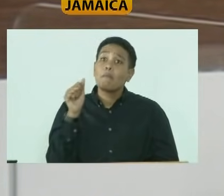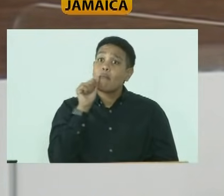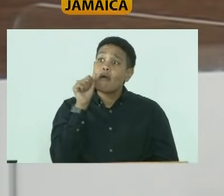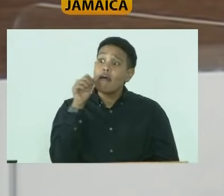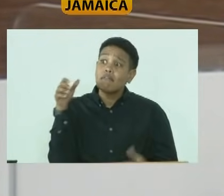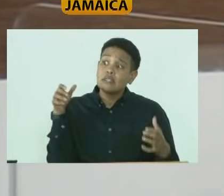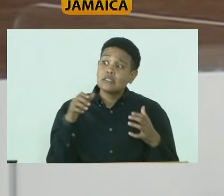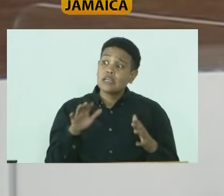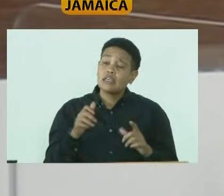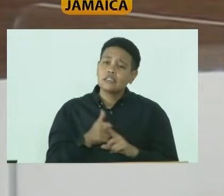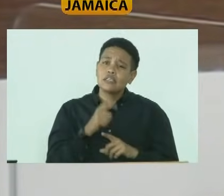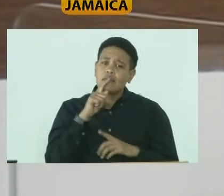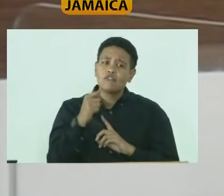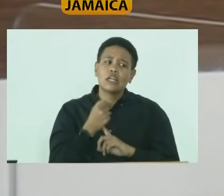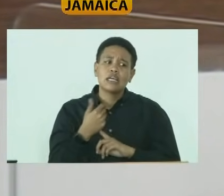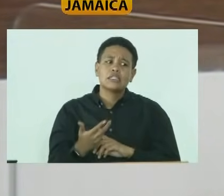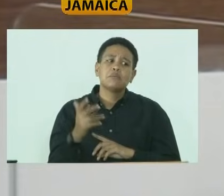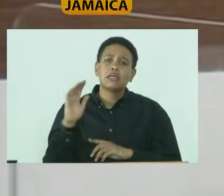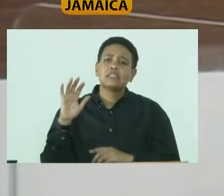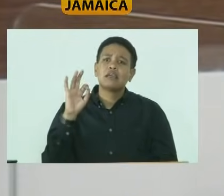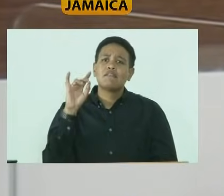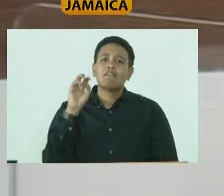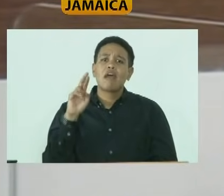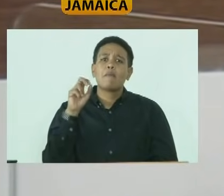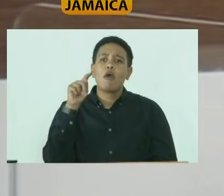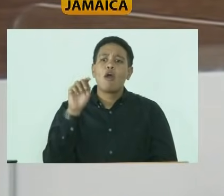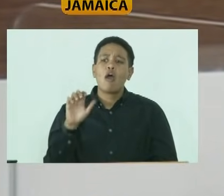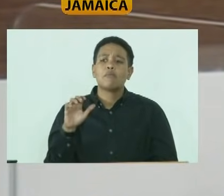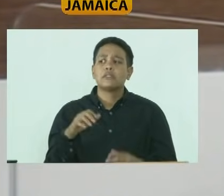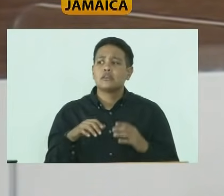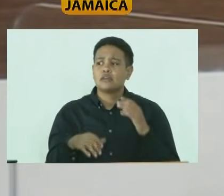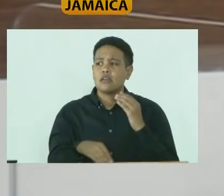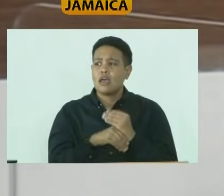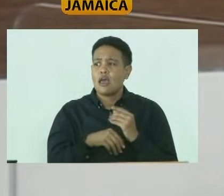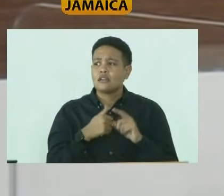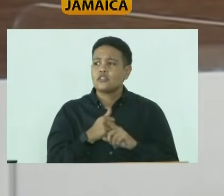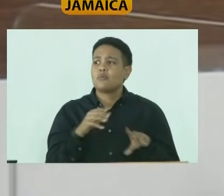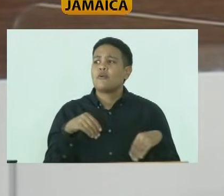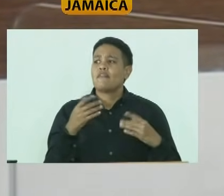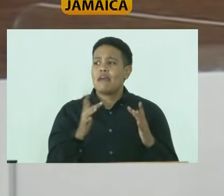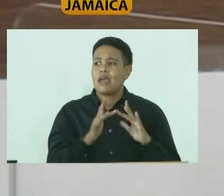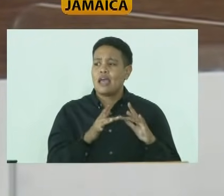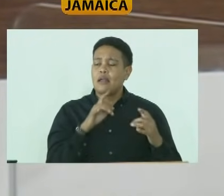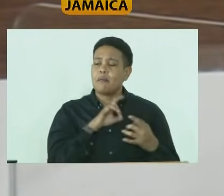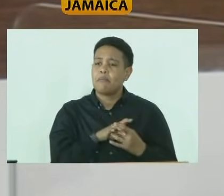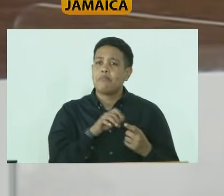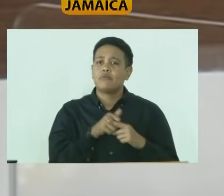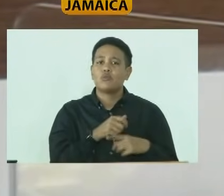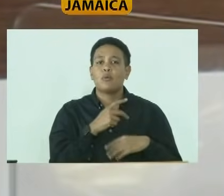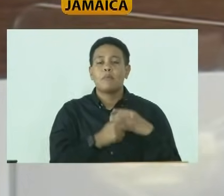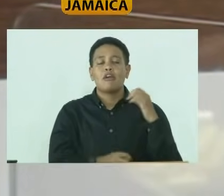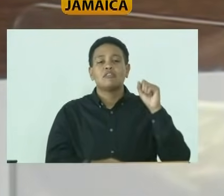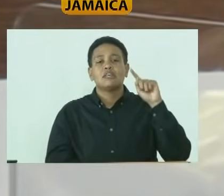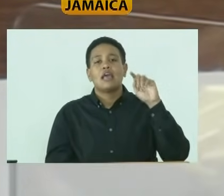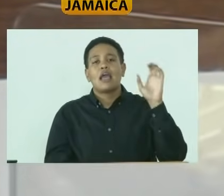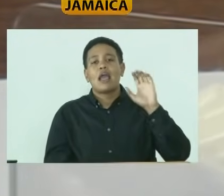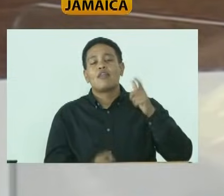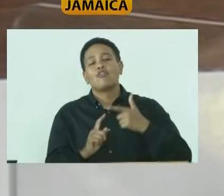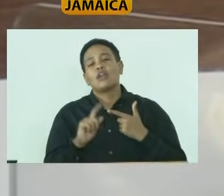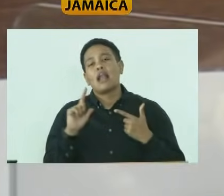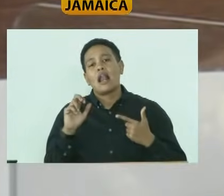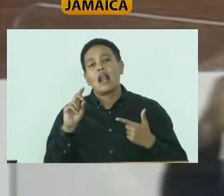sector, has expanded its fiber optic footprint to provide connectivity to the parishes of St. Catherine,